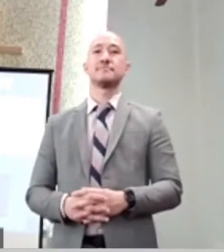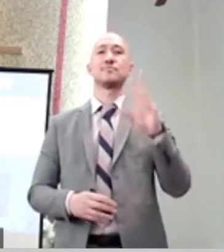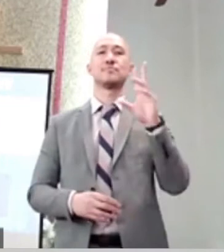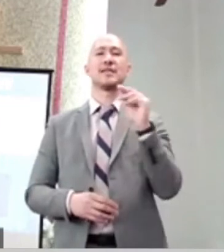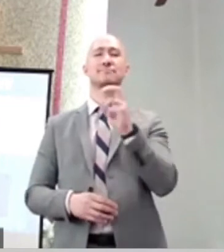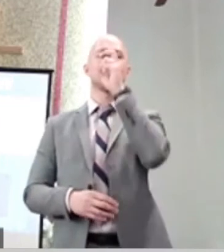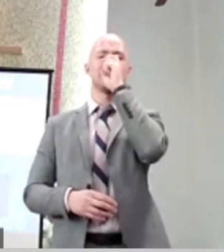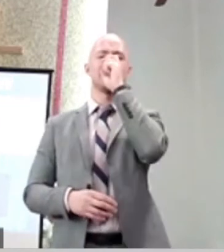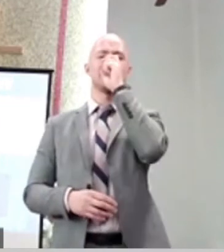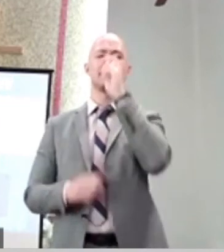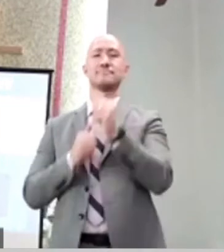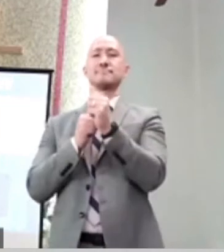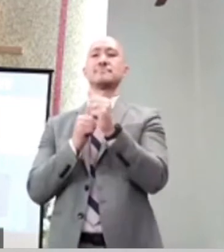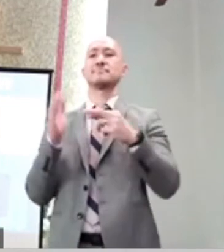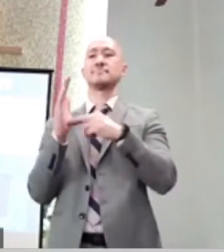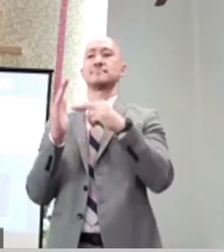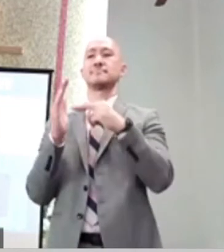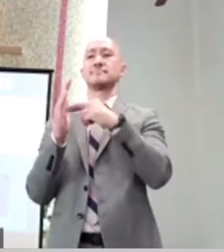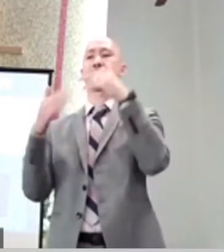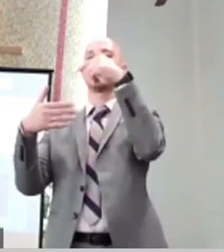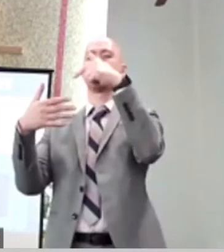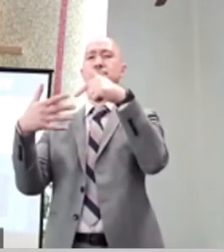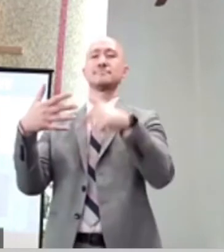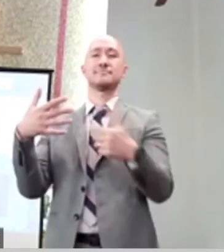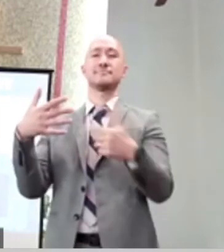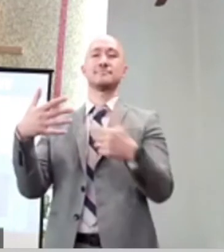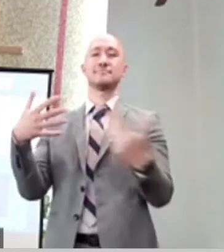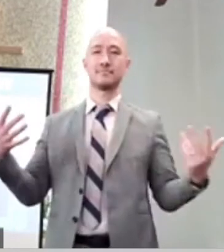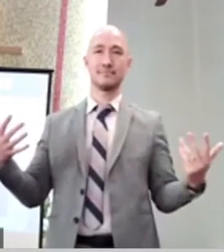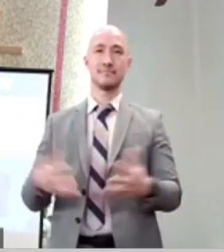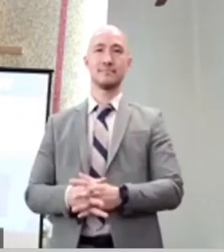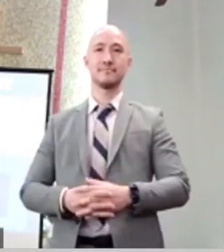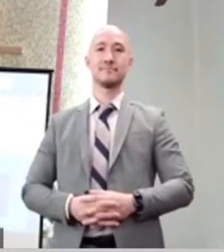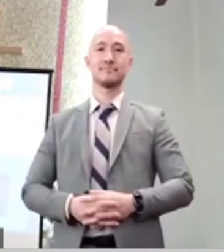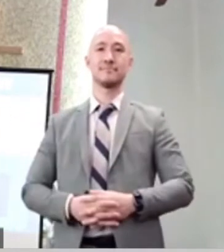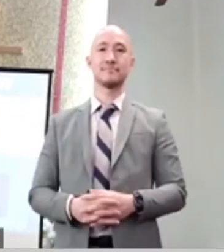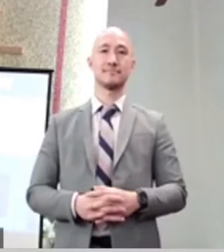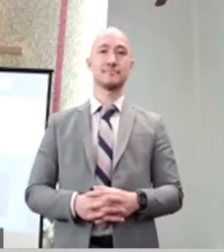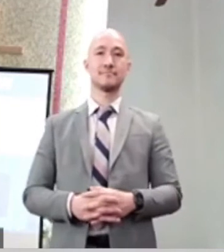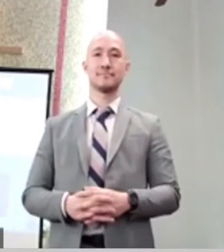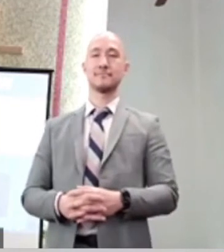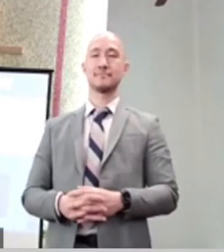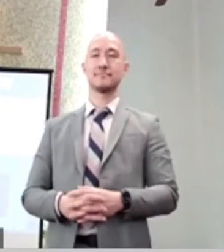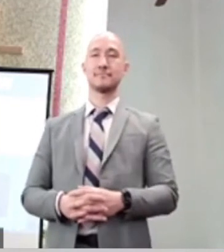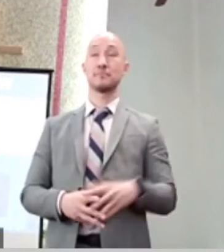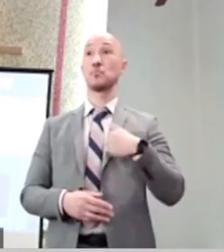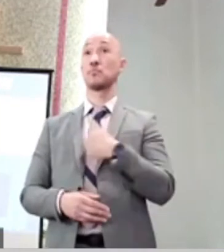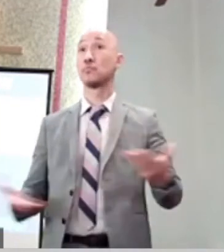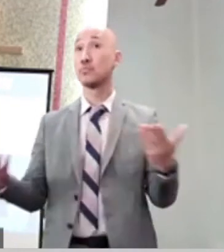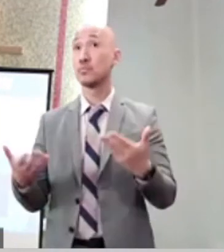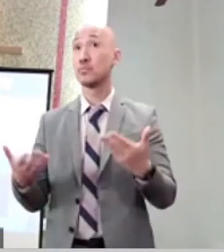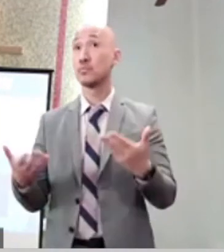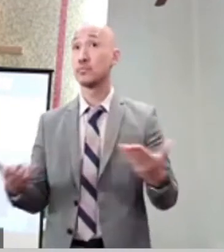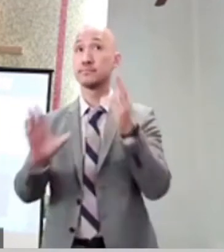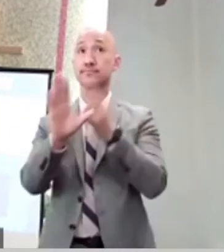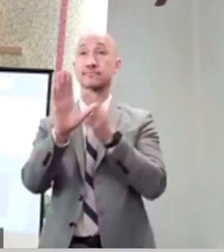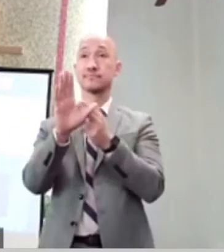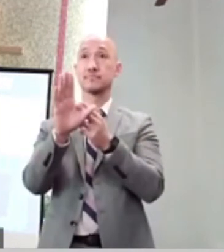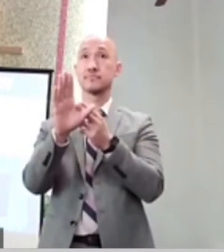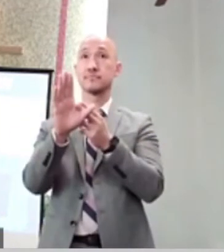memorial about Jesus, isn't it about eating and drinking? Weren't we here today and every first day of the